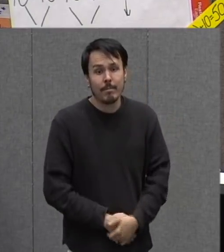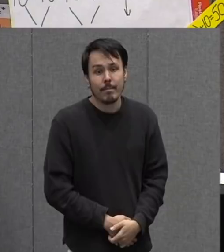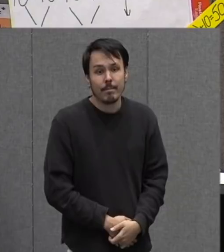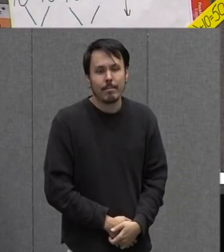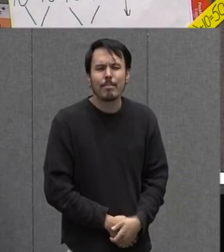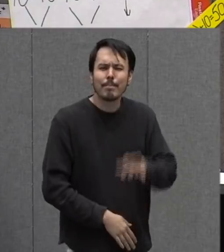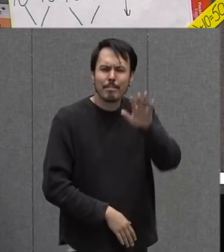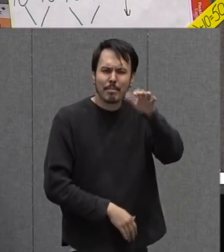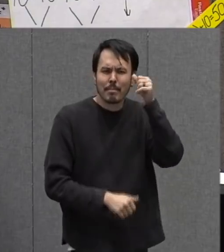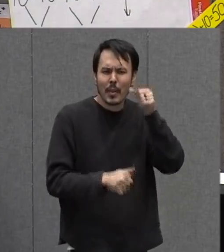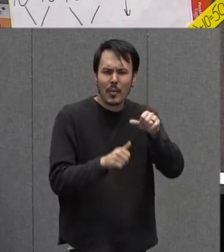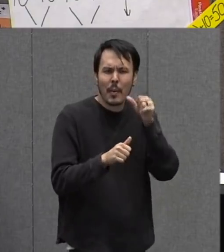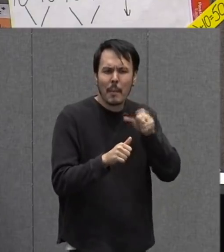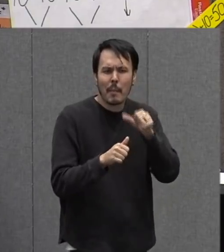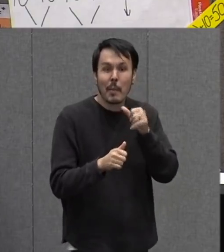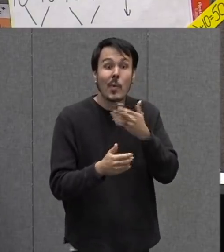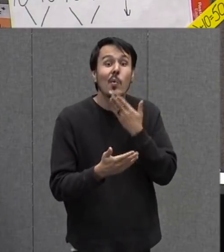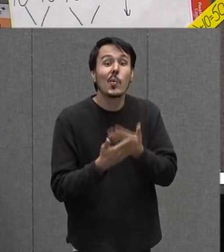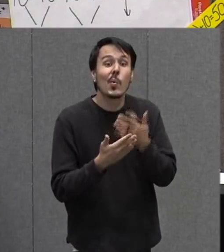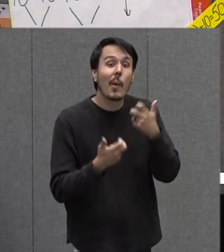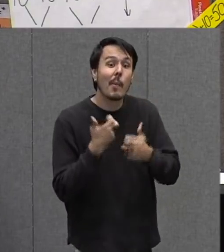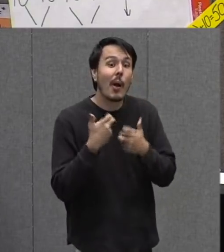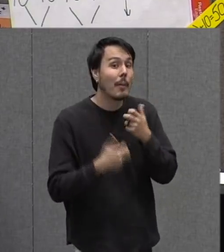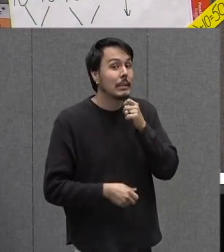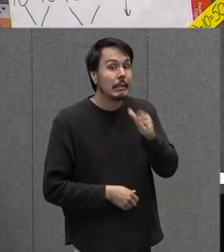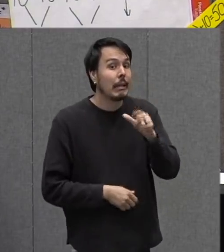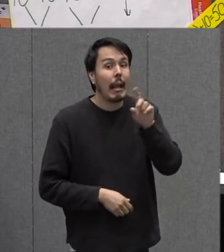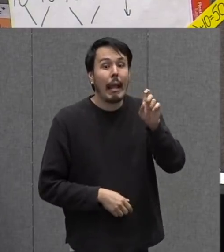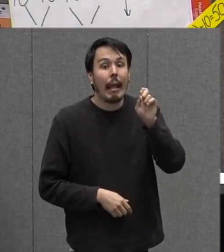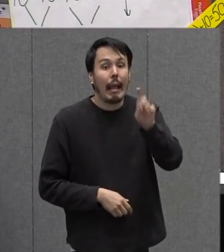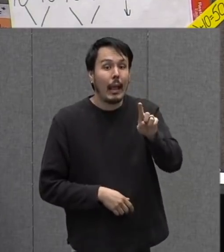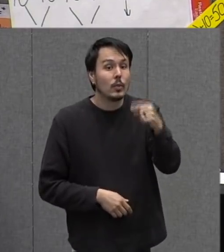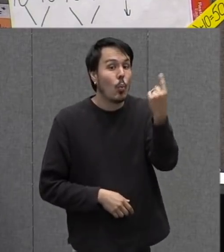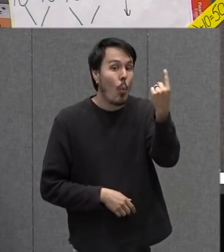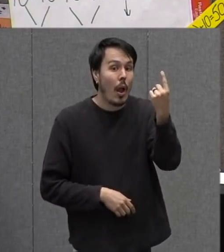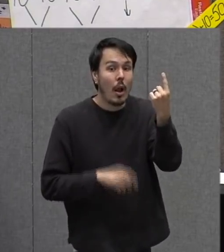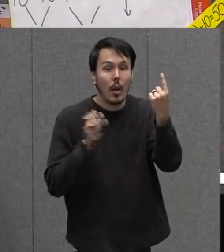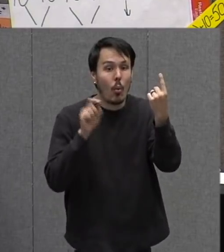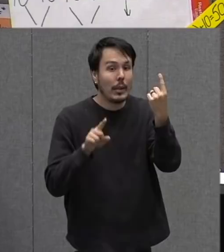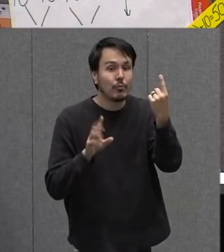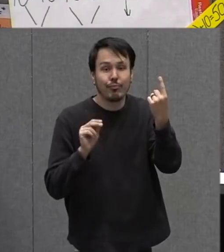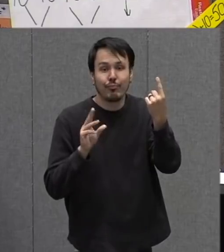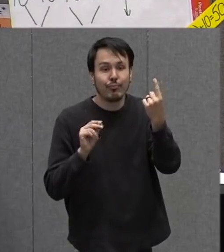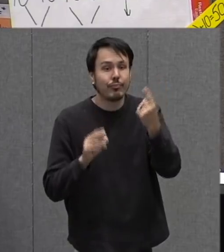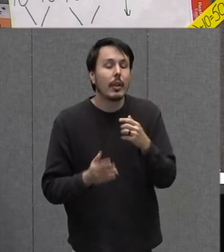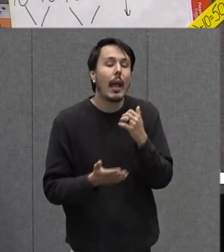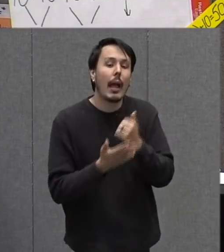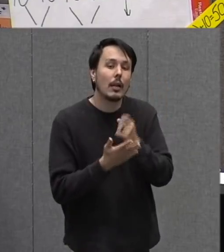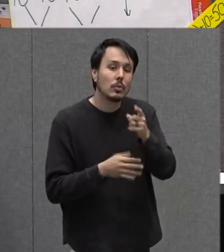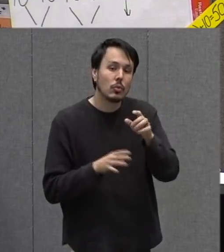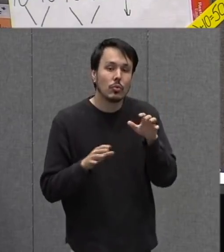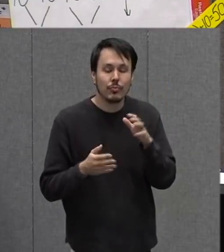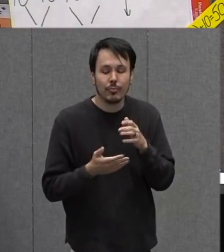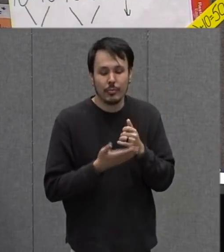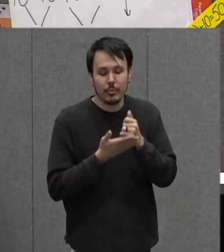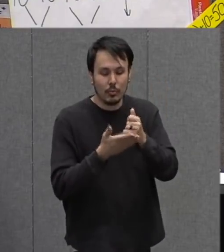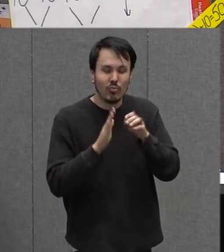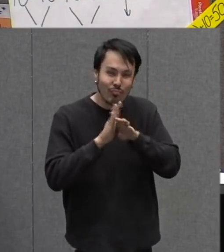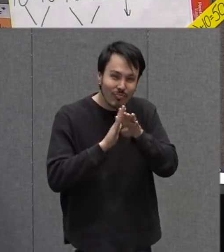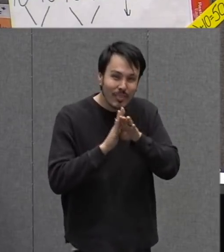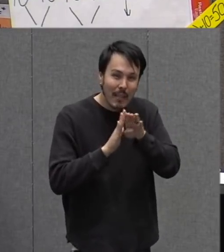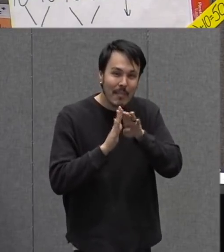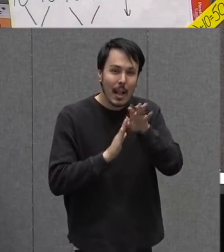Remember, a good problem doesn't just ask you one question. It asks you to build on your thinking.